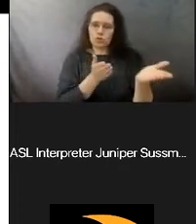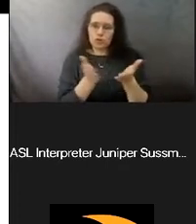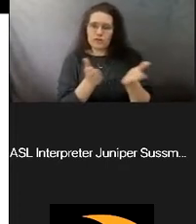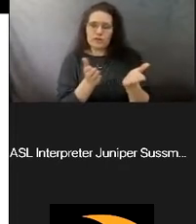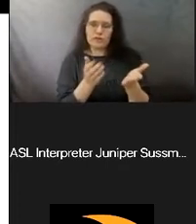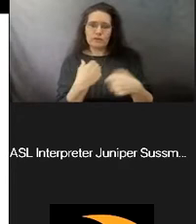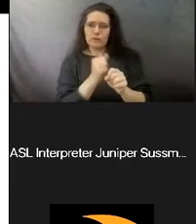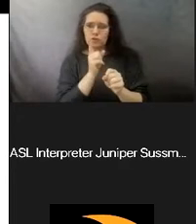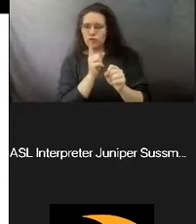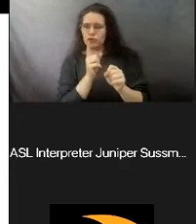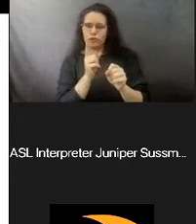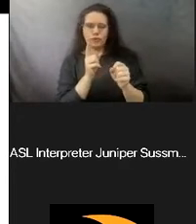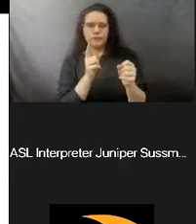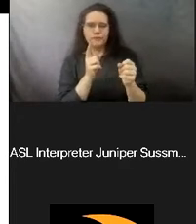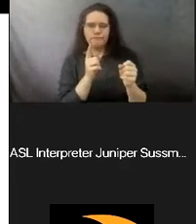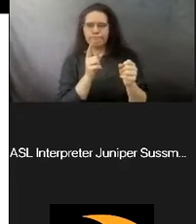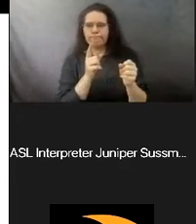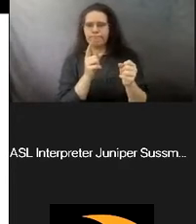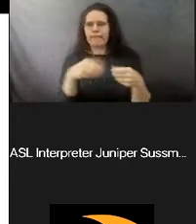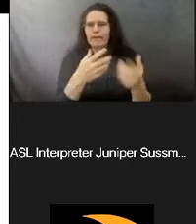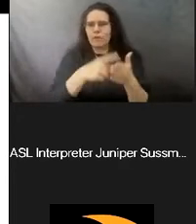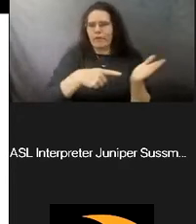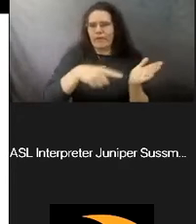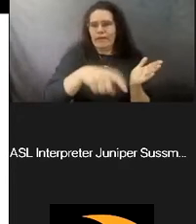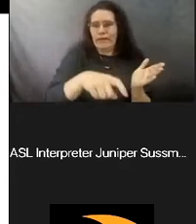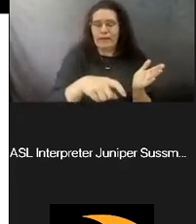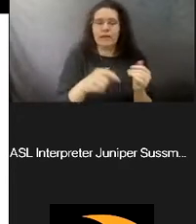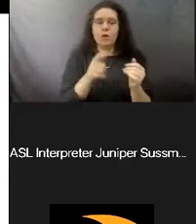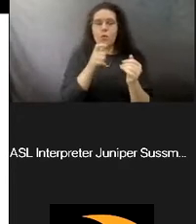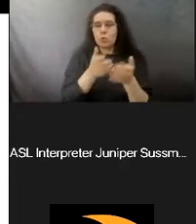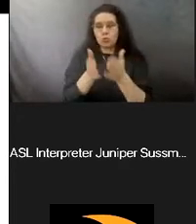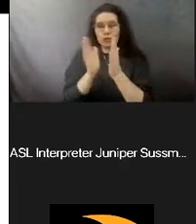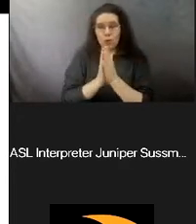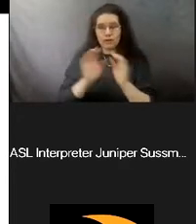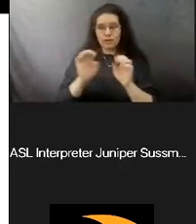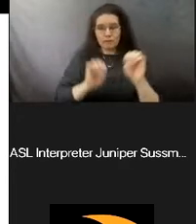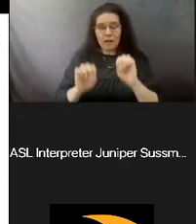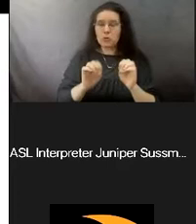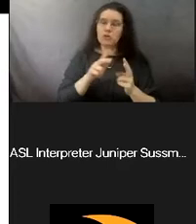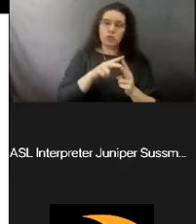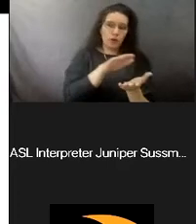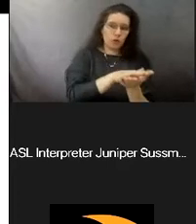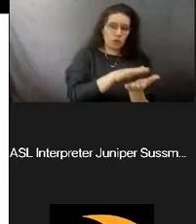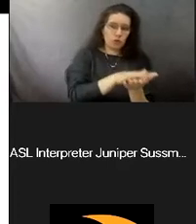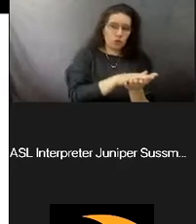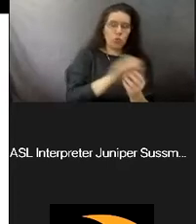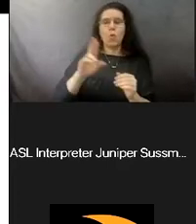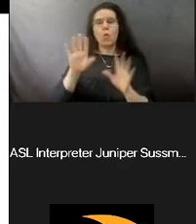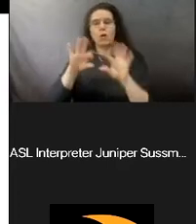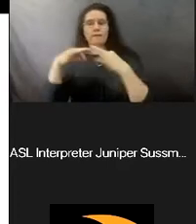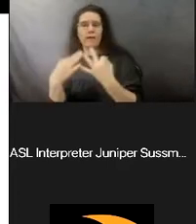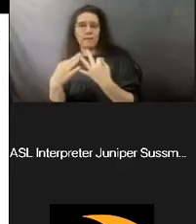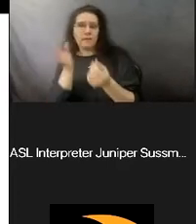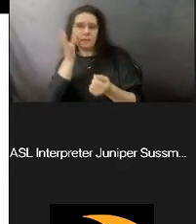services. Either a school or a parent can initiate and request the evaluation process. The results of